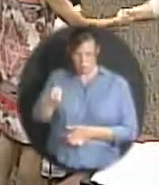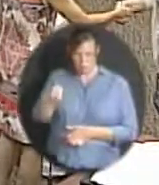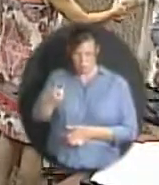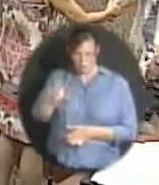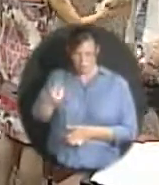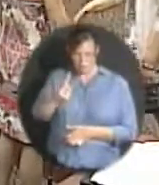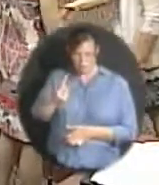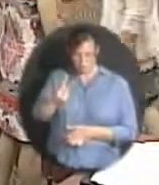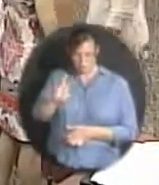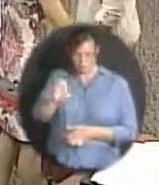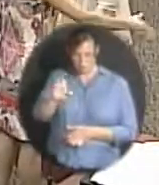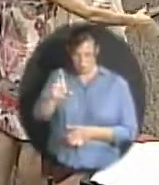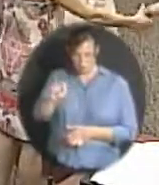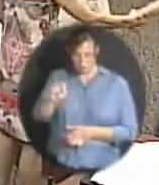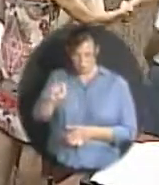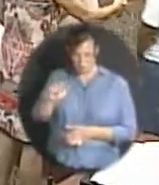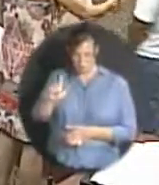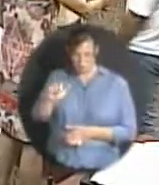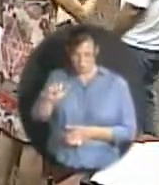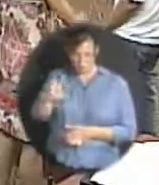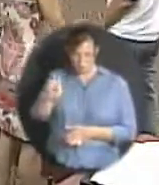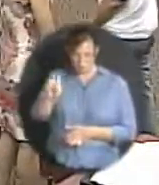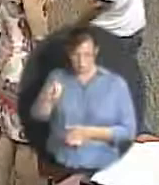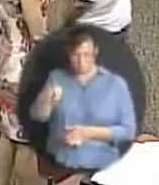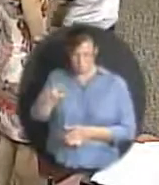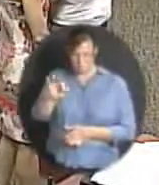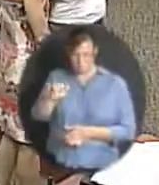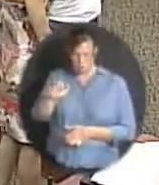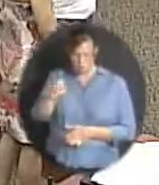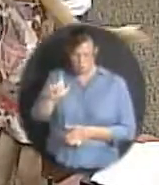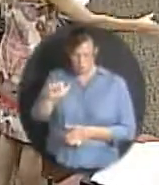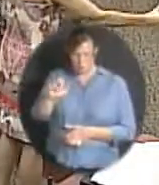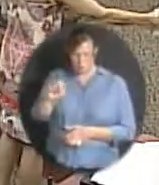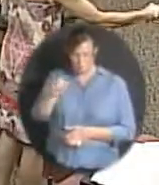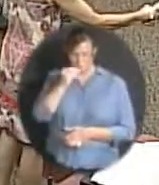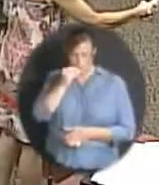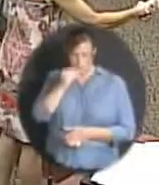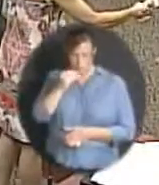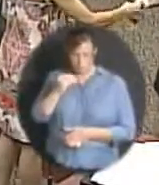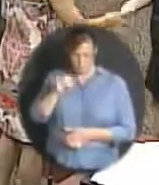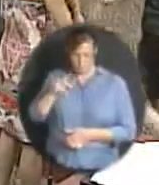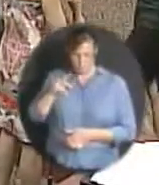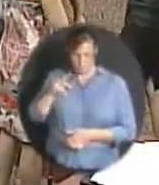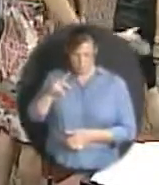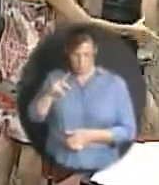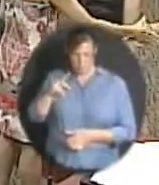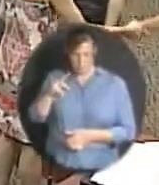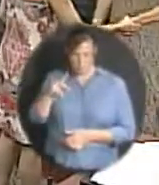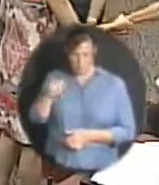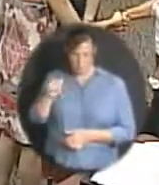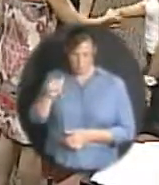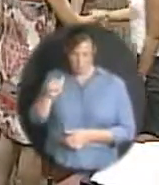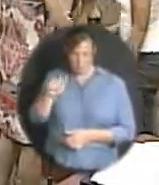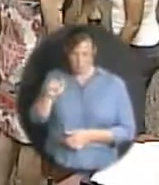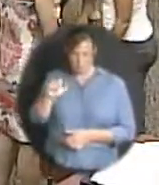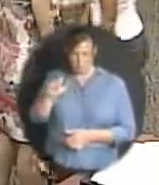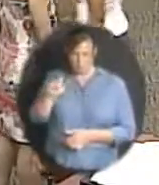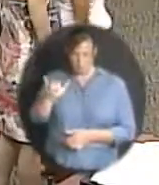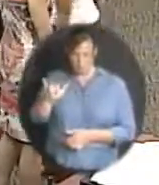Bert Lawson from Farmland Foods. Paul Katsoulis from Mill Creek, who was mentored by Tony Duncan from Bill's Auto